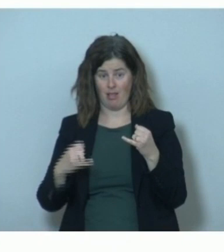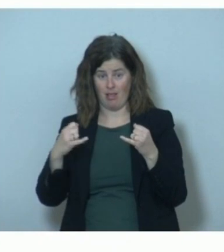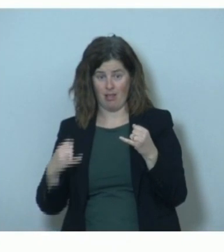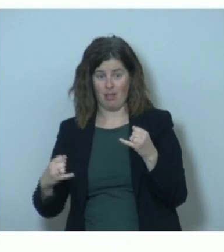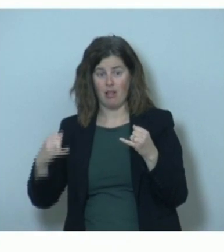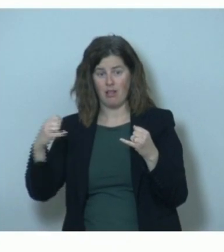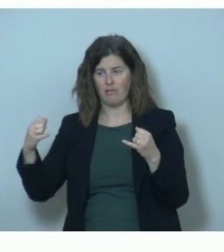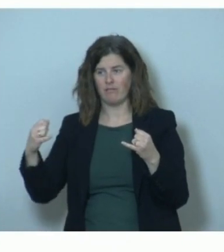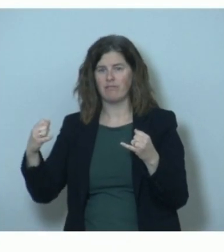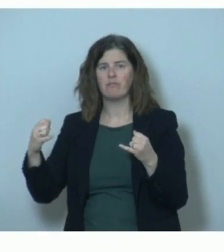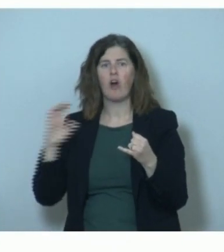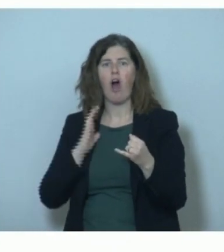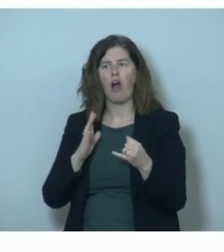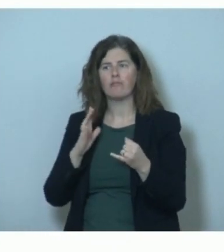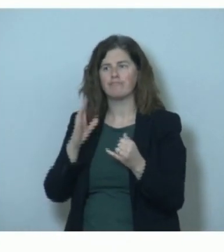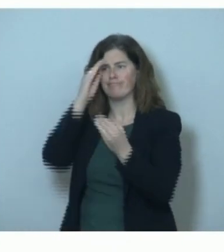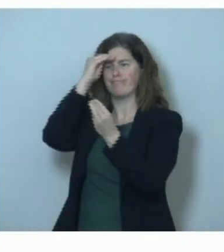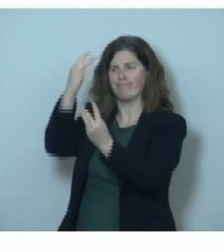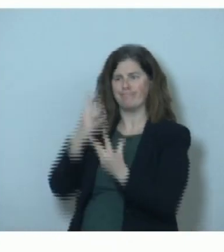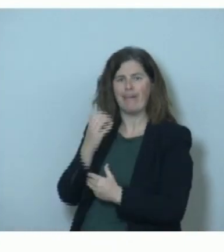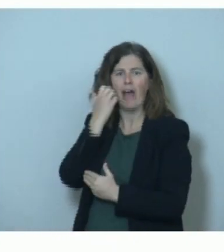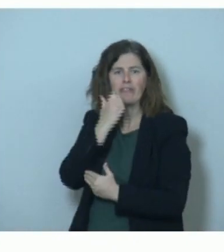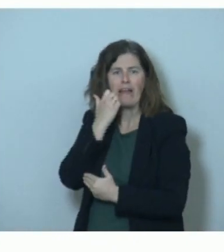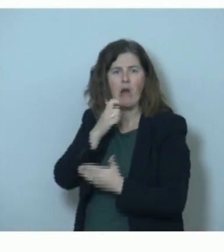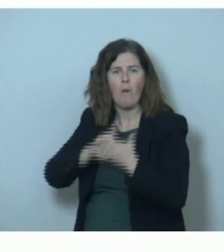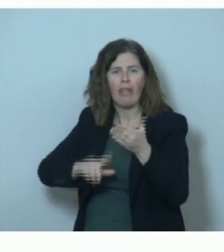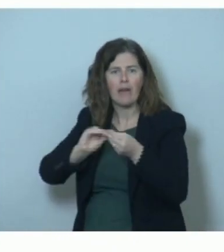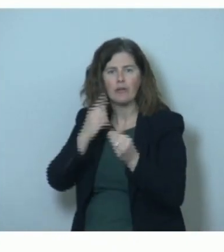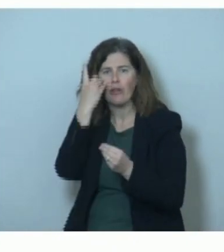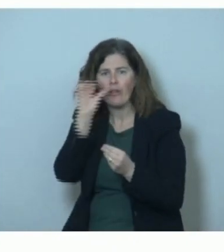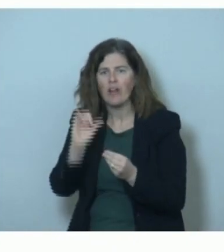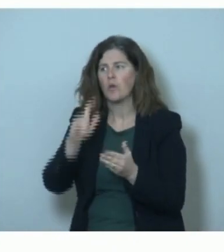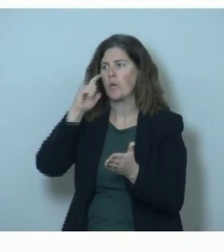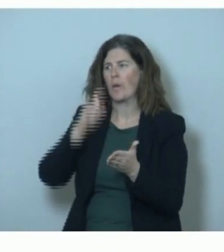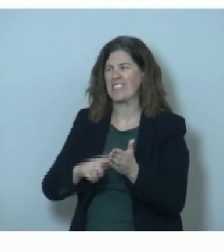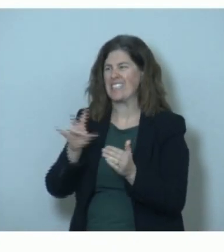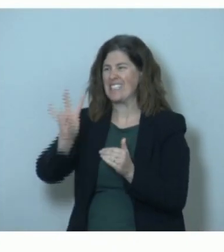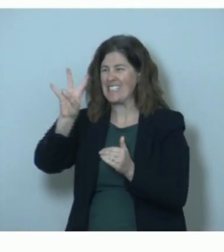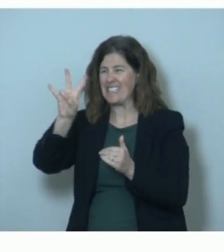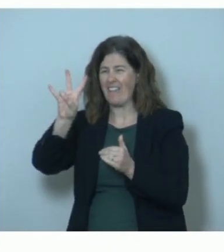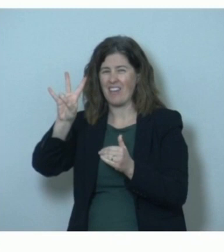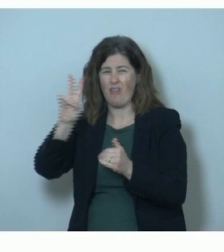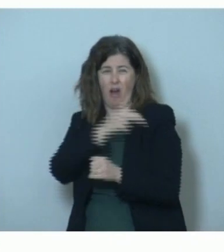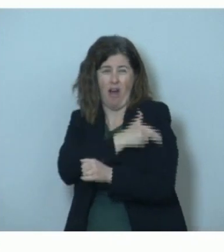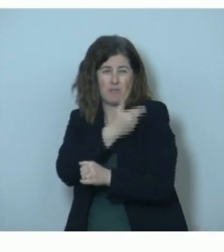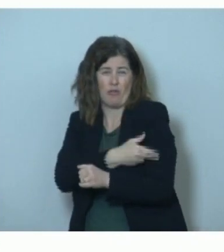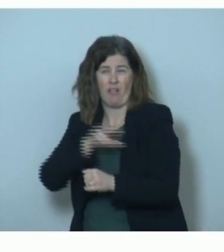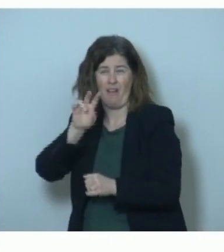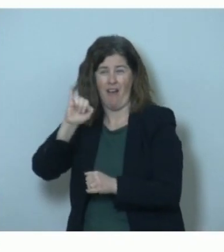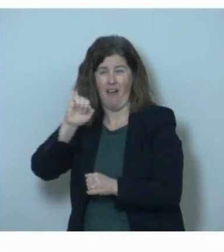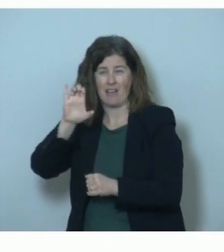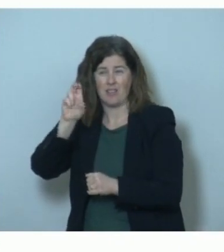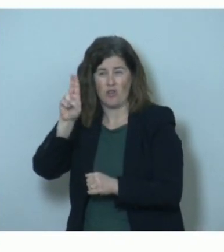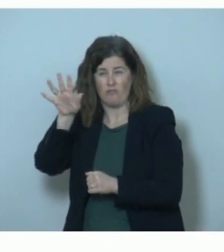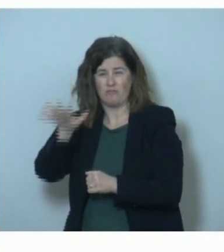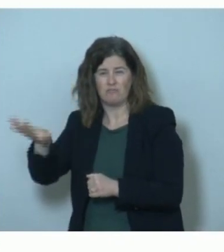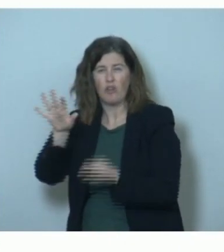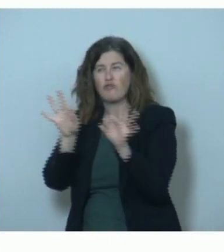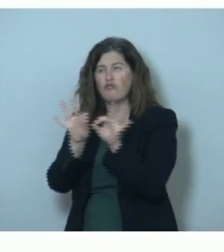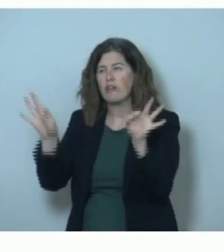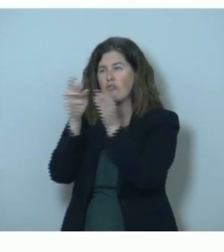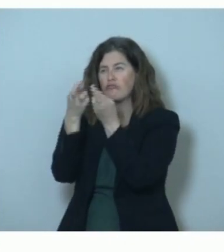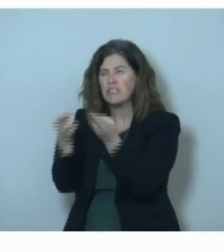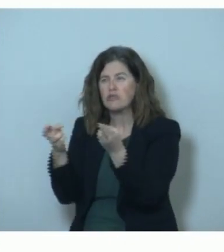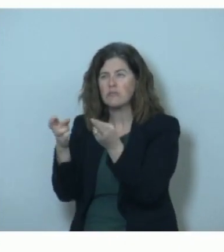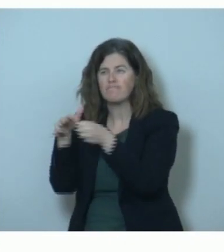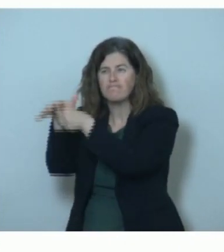our reporting down to every day. And you can see that the 7 hub hospital ICUs, which are our critical resource